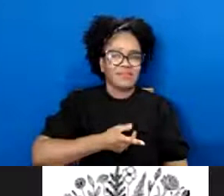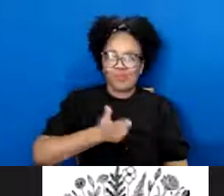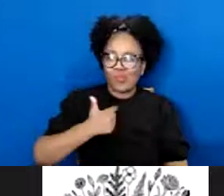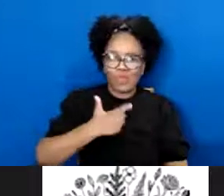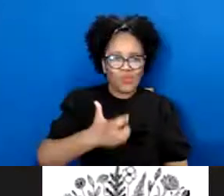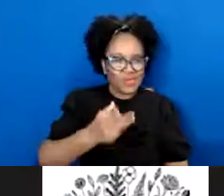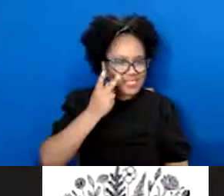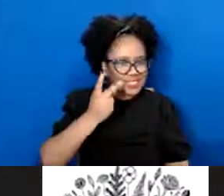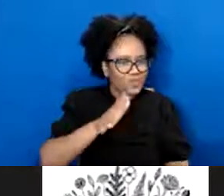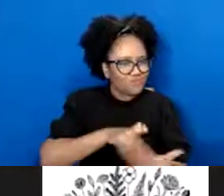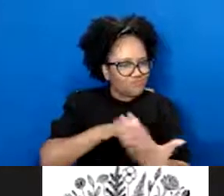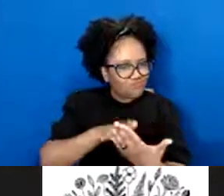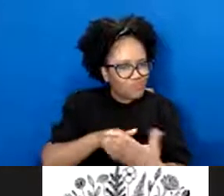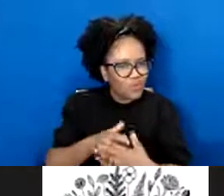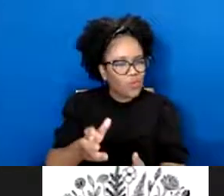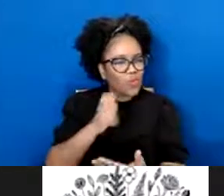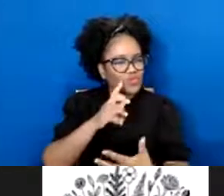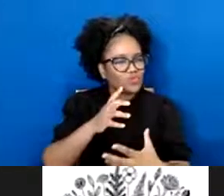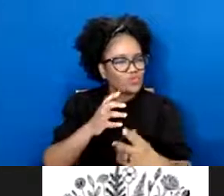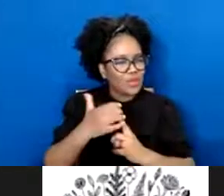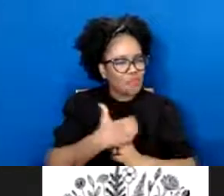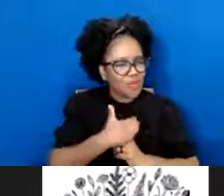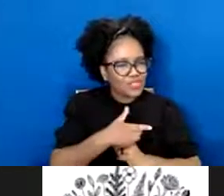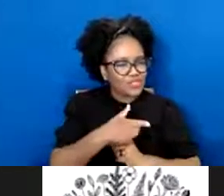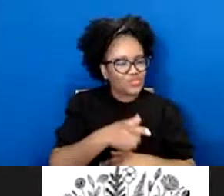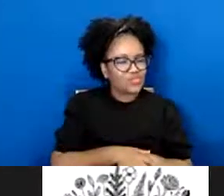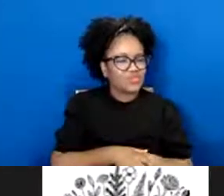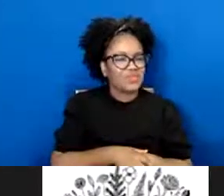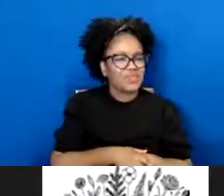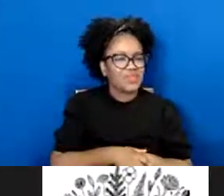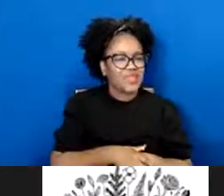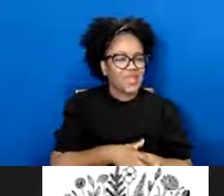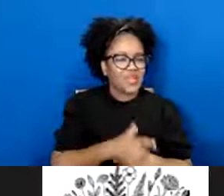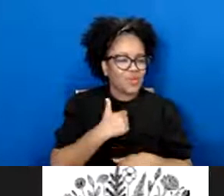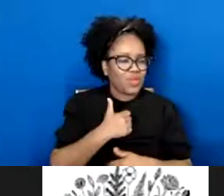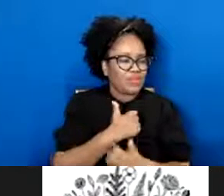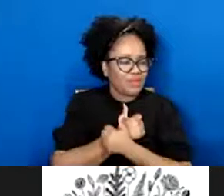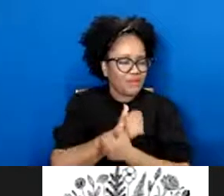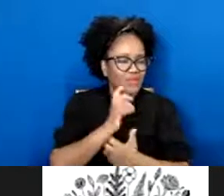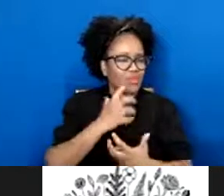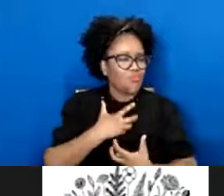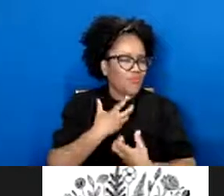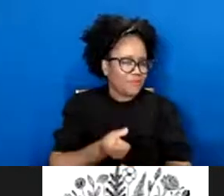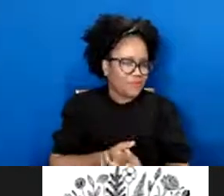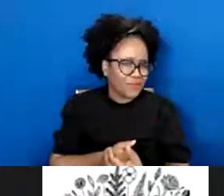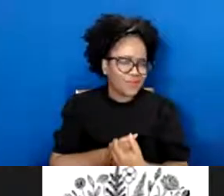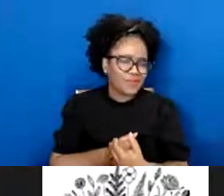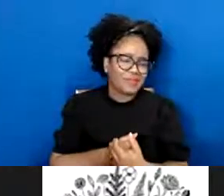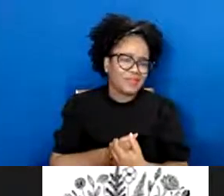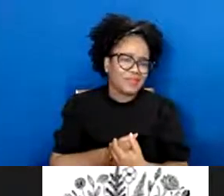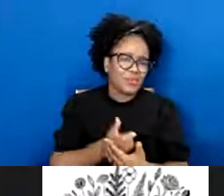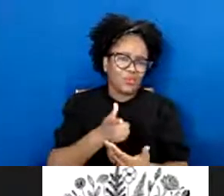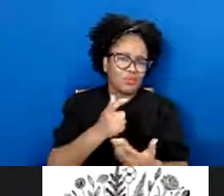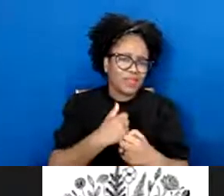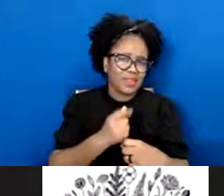proud of your bravery, how you stick it out, how you say what needs to be said. And while it's hard to hear and hard to read, you've made it clear that